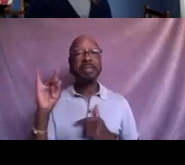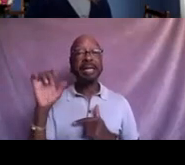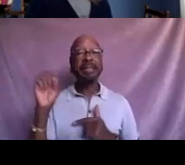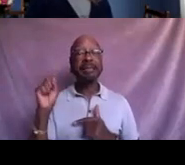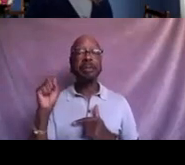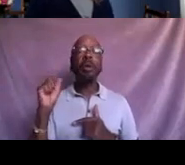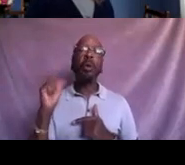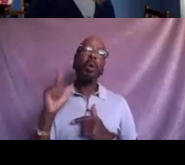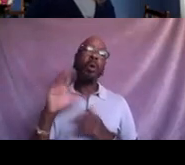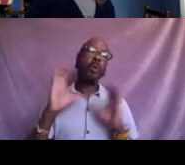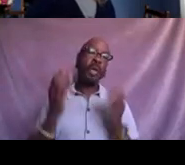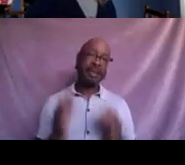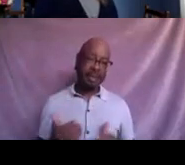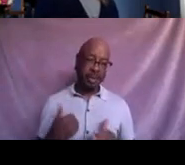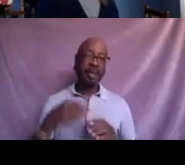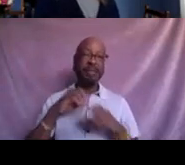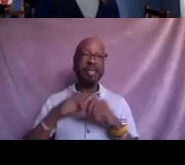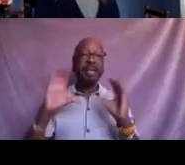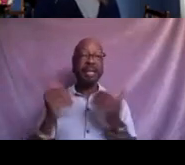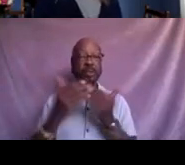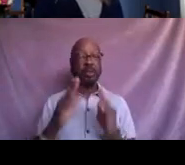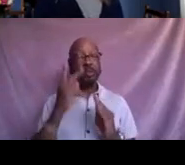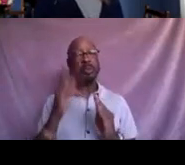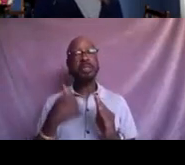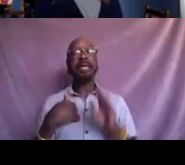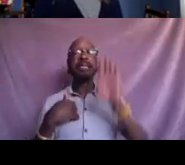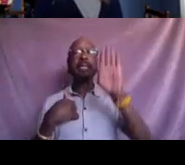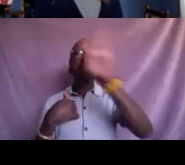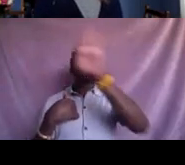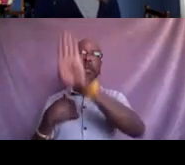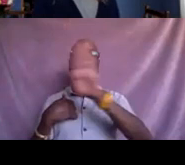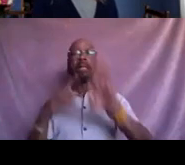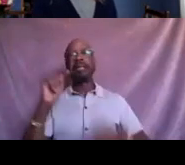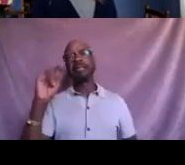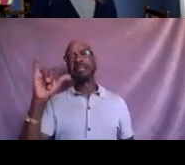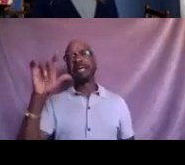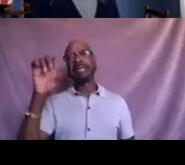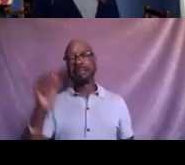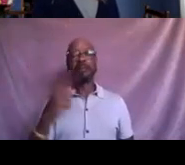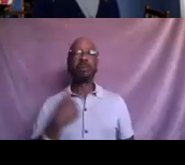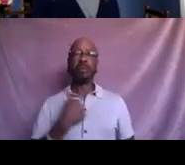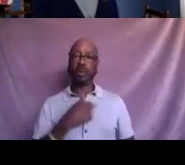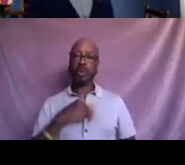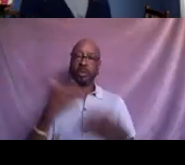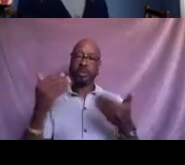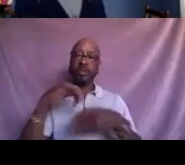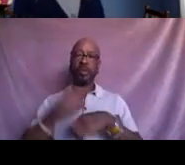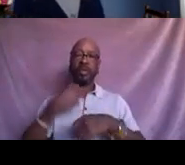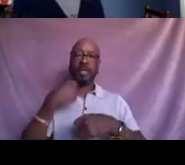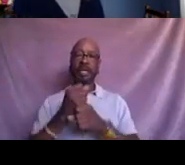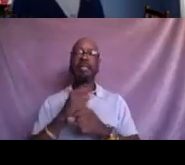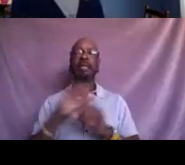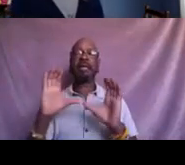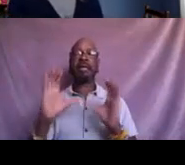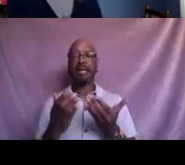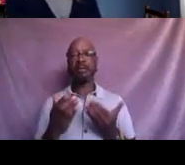that you have in Google Classroom will show up as tiles along this page. We're going to create a class. So there's a little plus button up